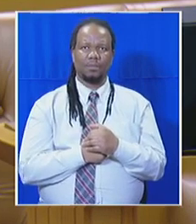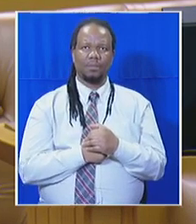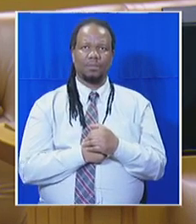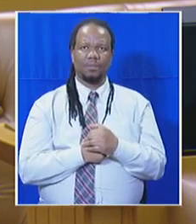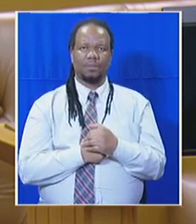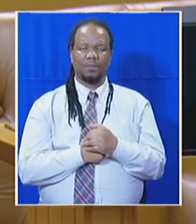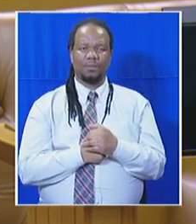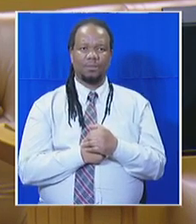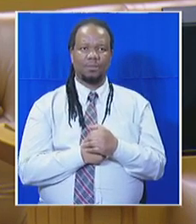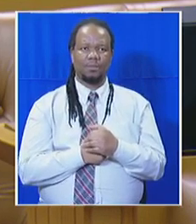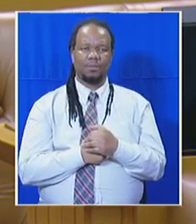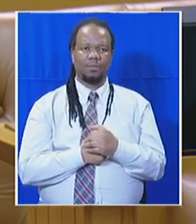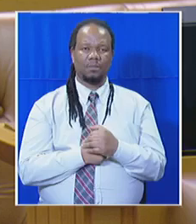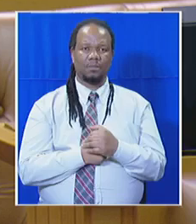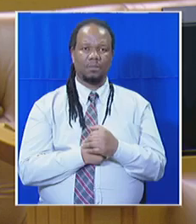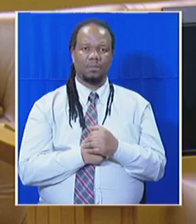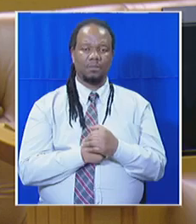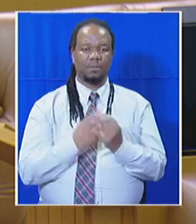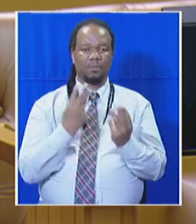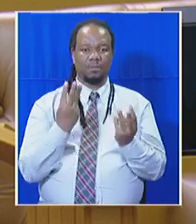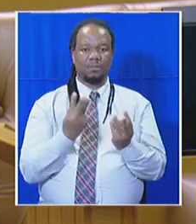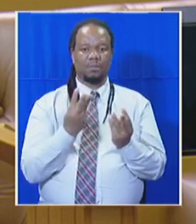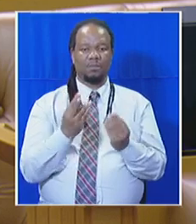when will South Africans